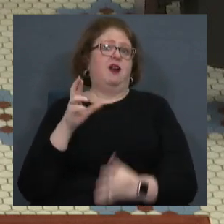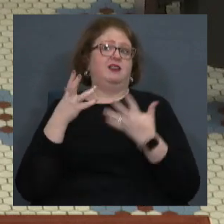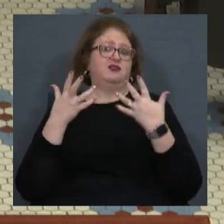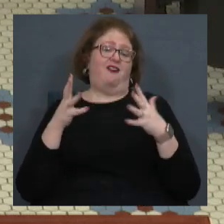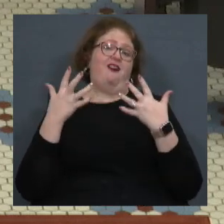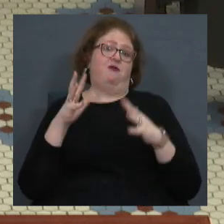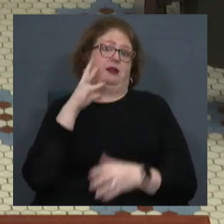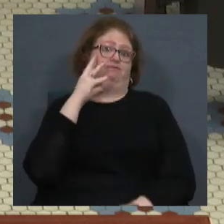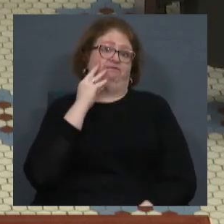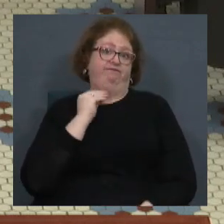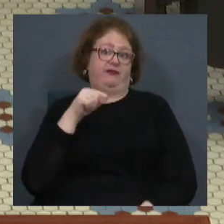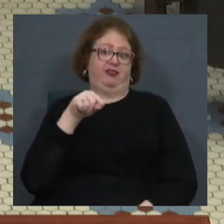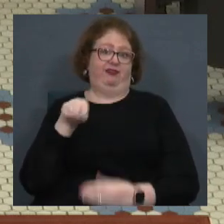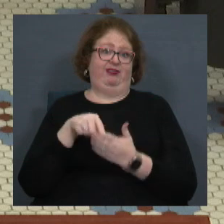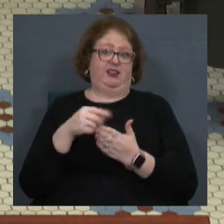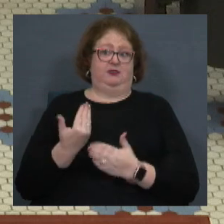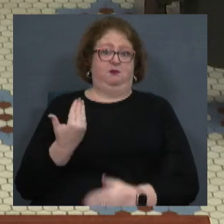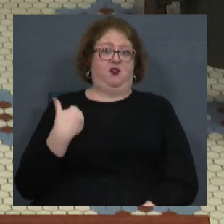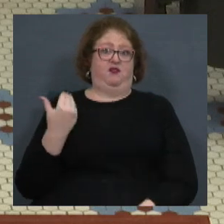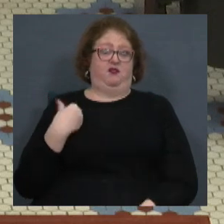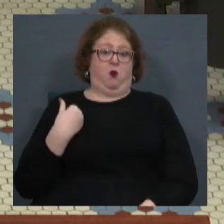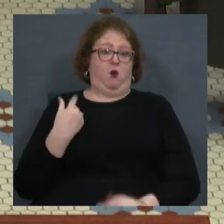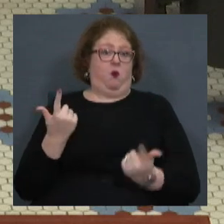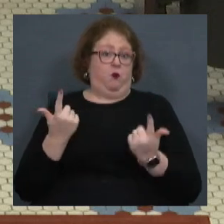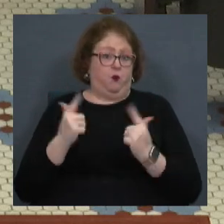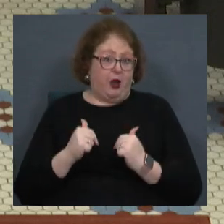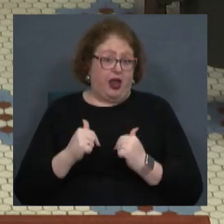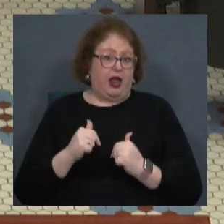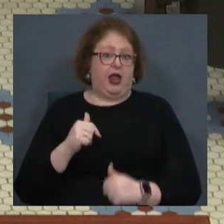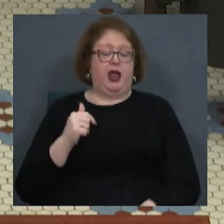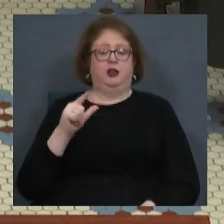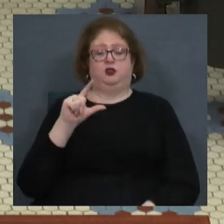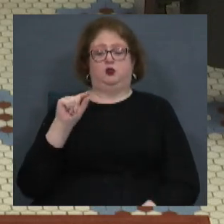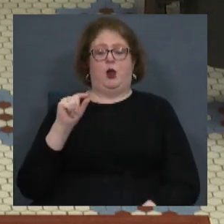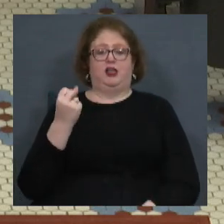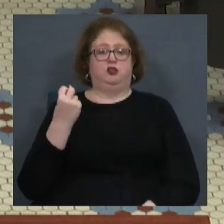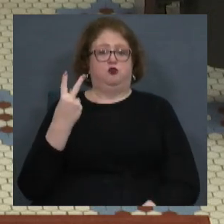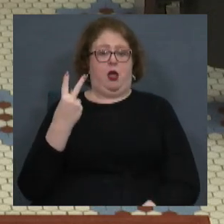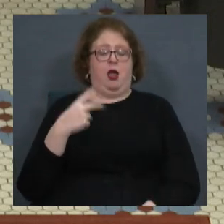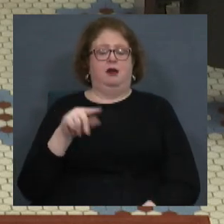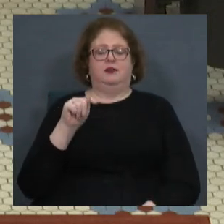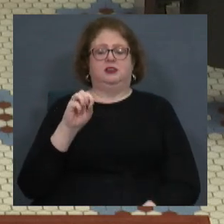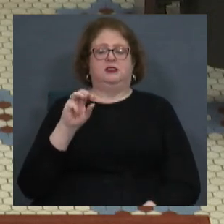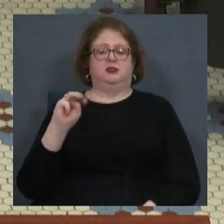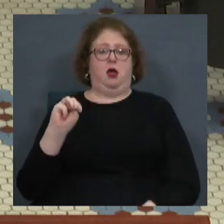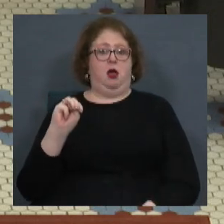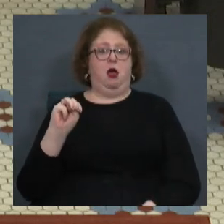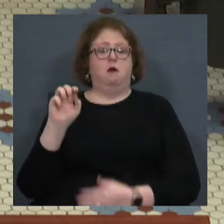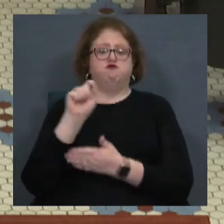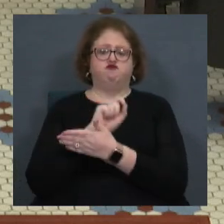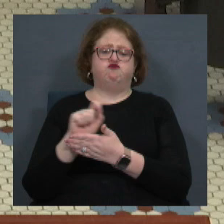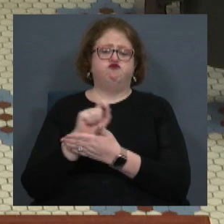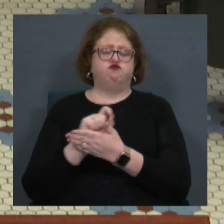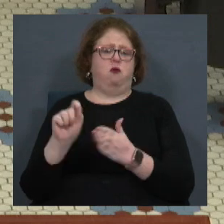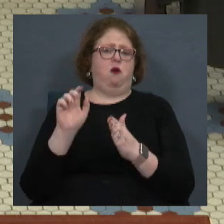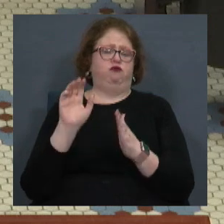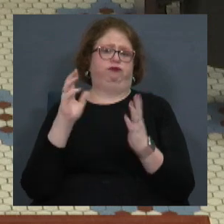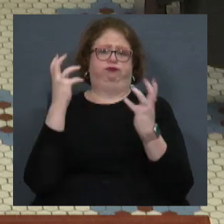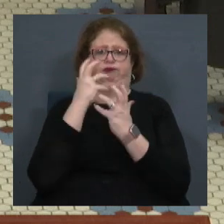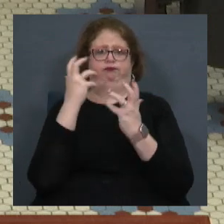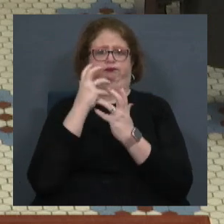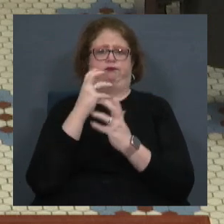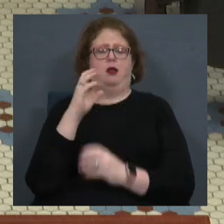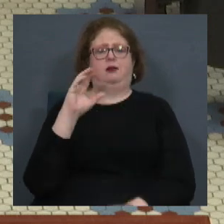before. In 2012, Tom wrote an incredible opinion letter, city